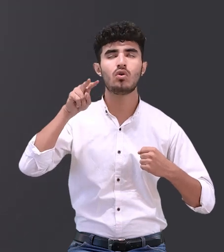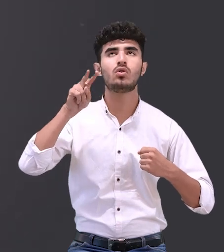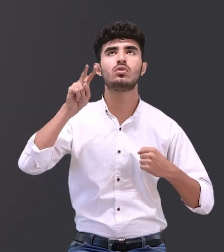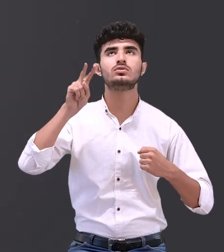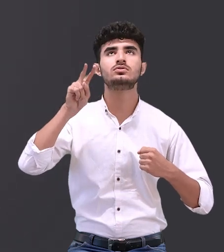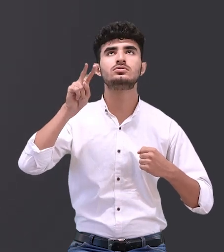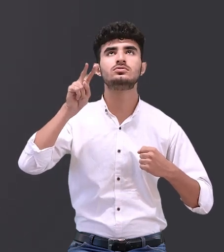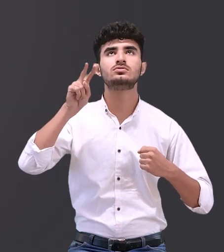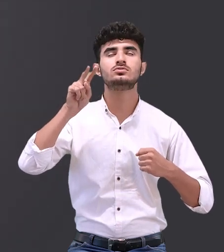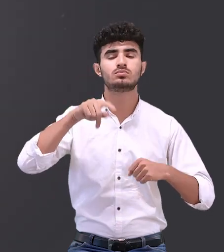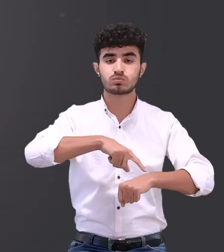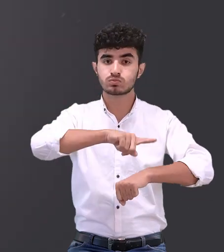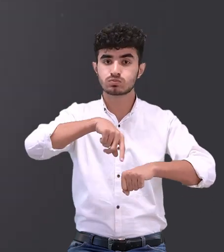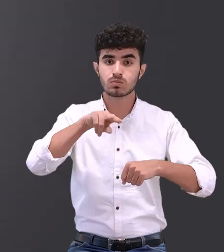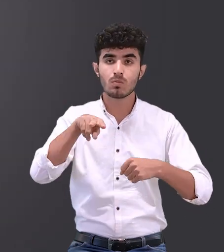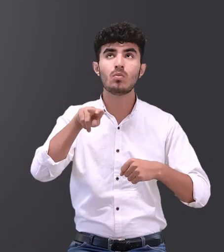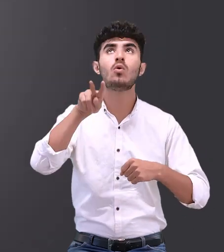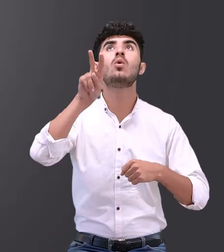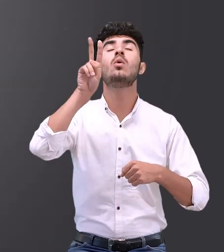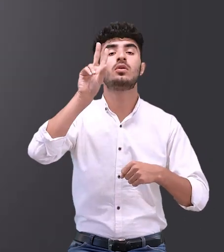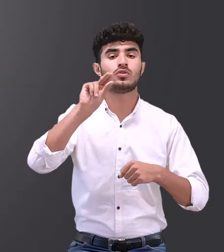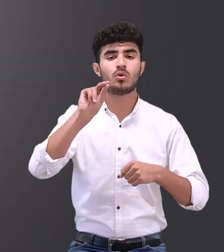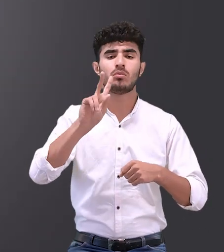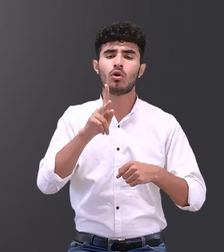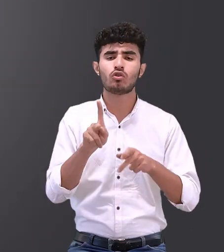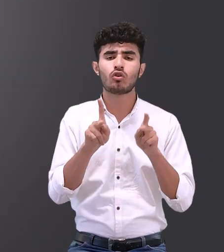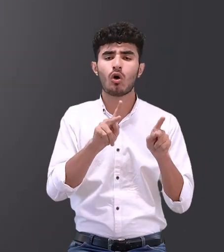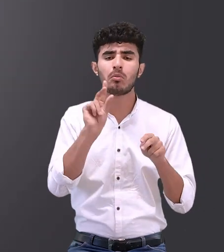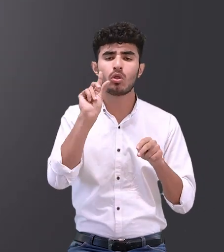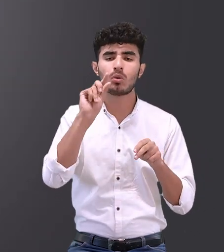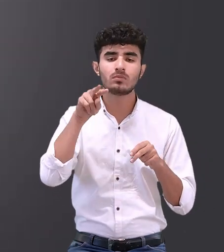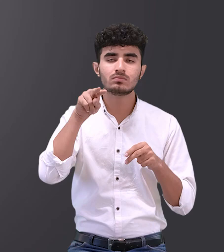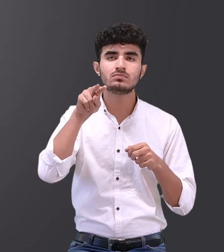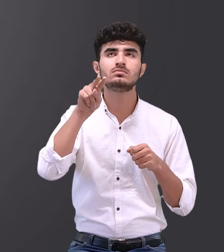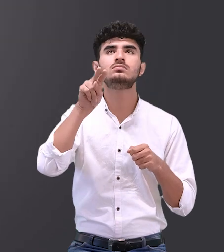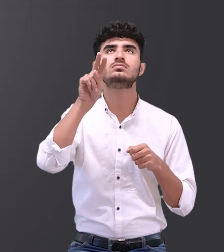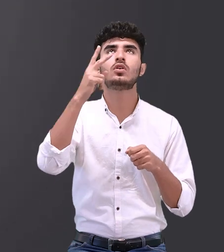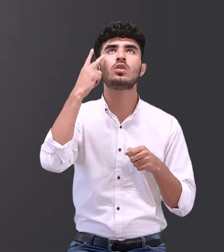that gives you any discomfort in the neck. Just look up enough,